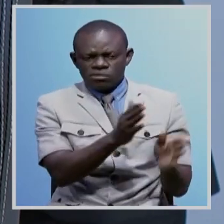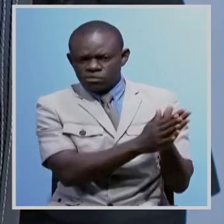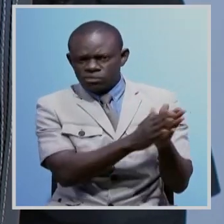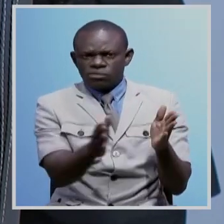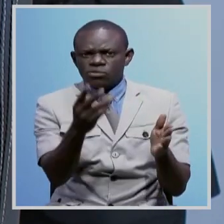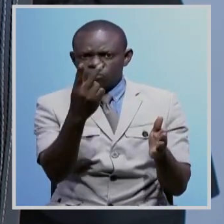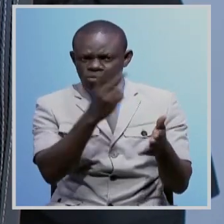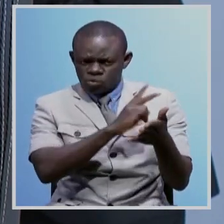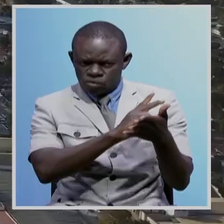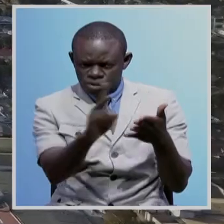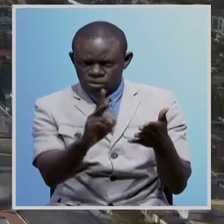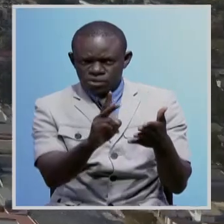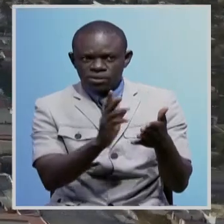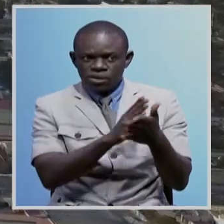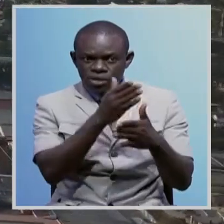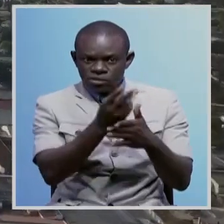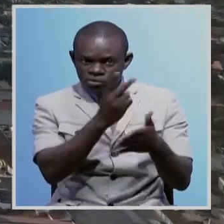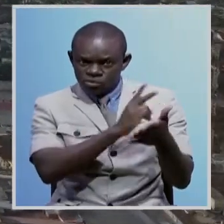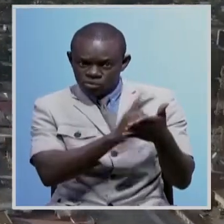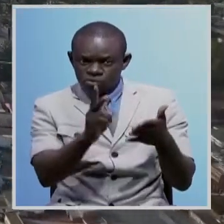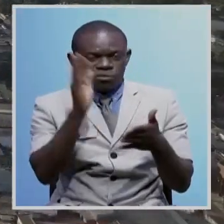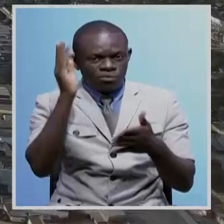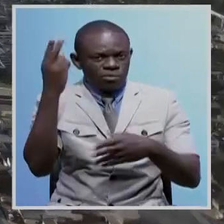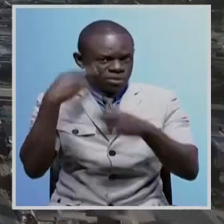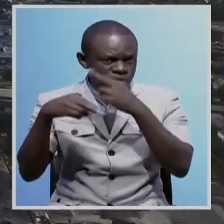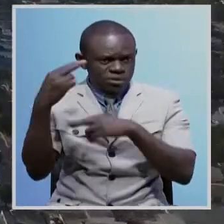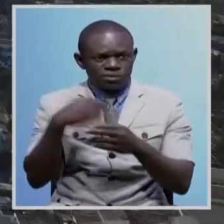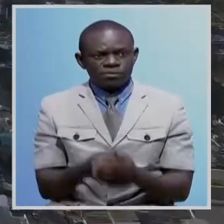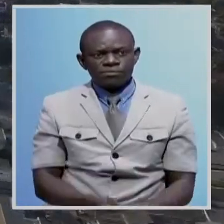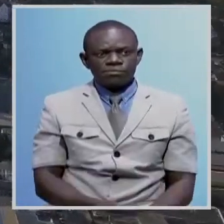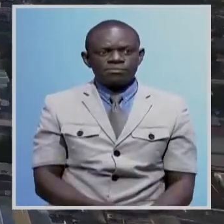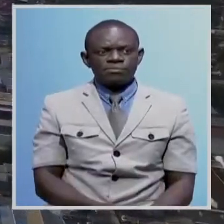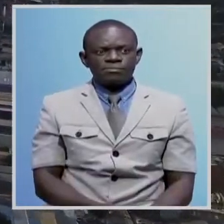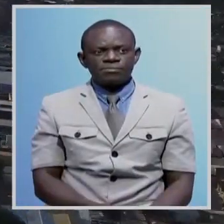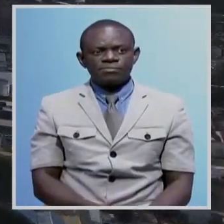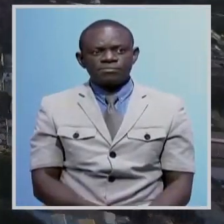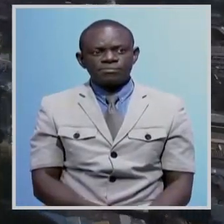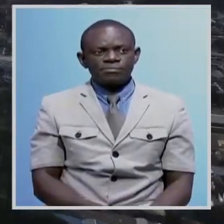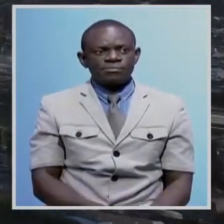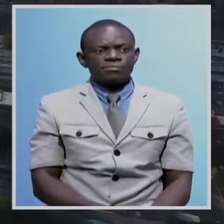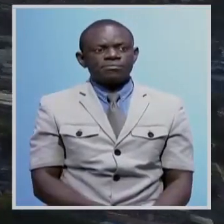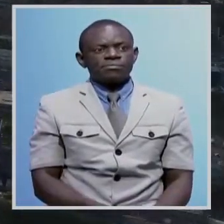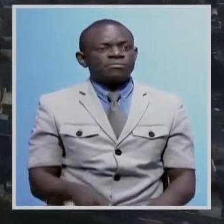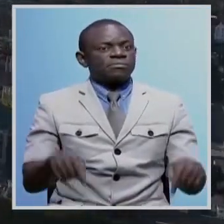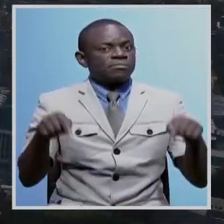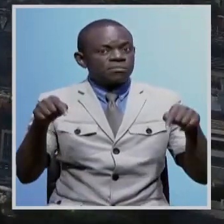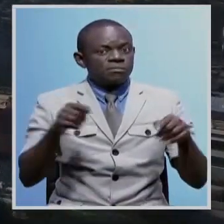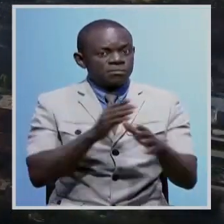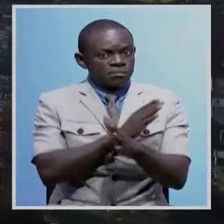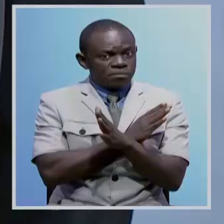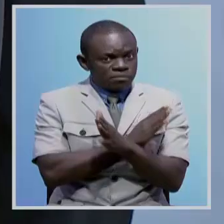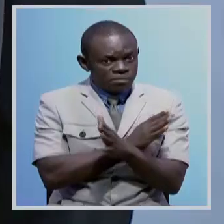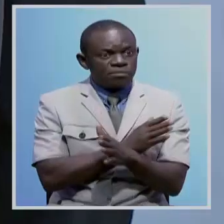informing them of this decision. This is the fate following the escalating political violence that the country has experienced